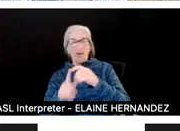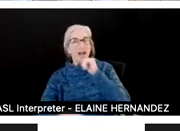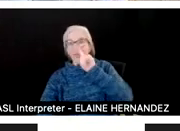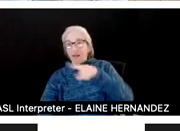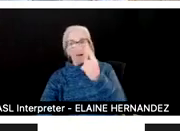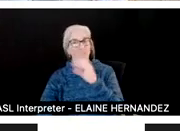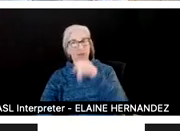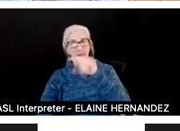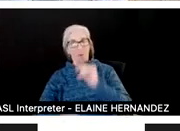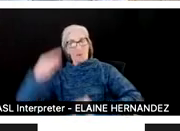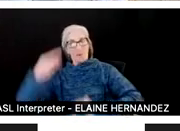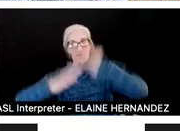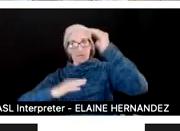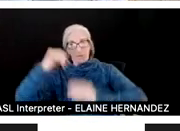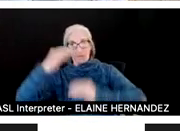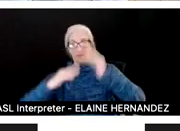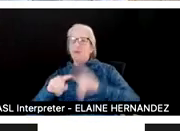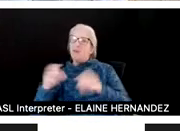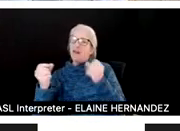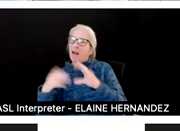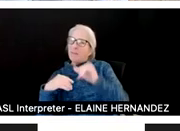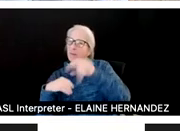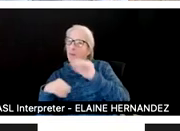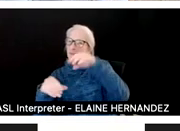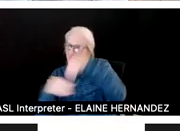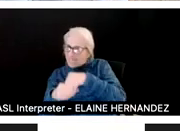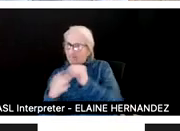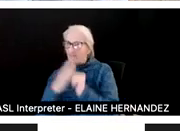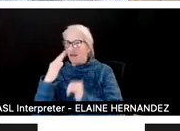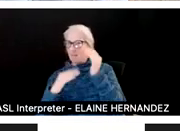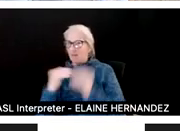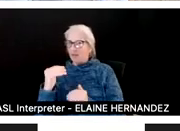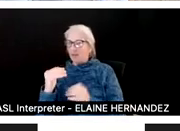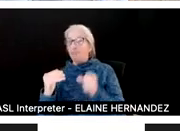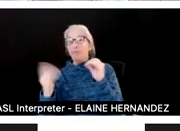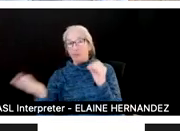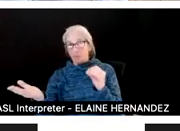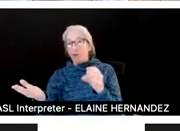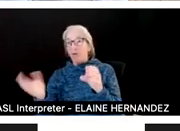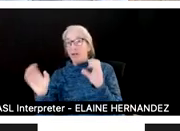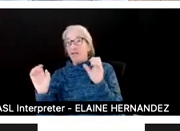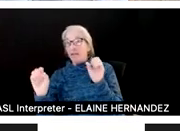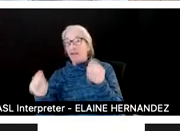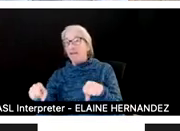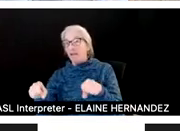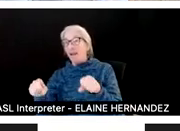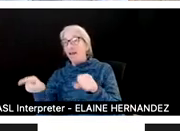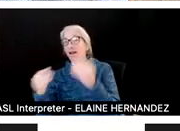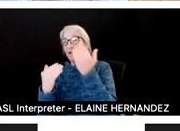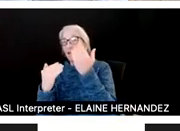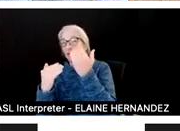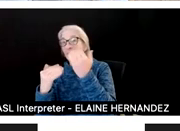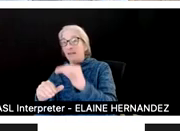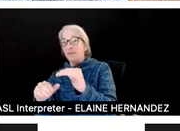that building is what counts. So they're allowed to limit occupancy depending on that person's source of